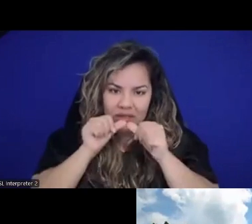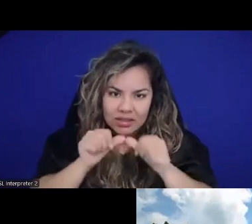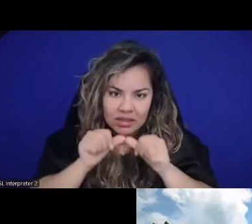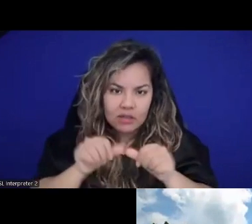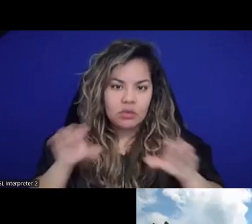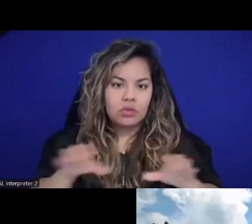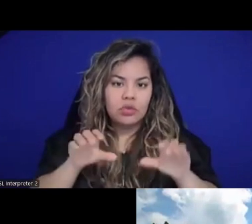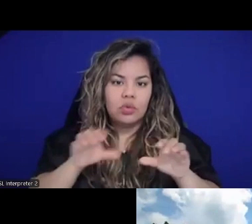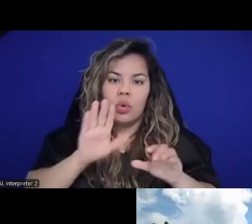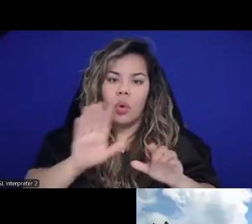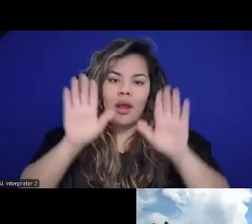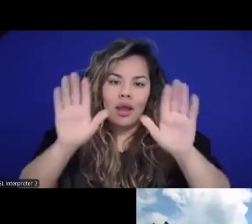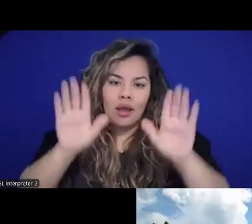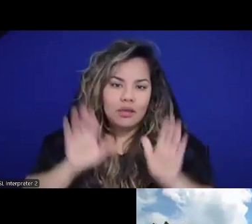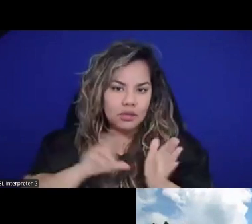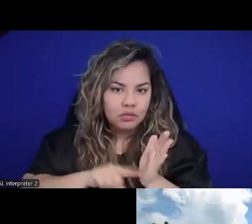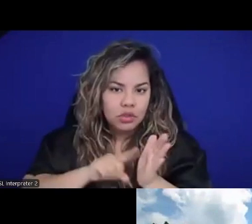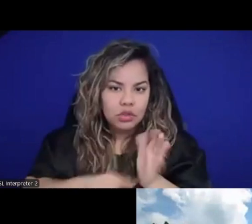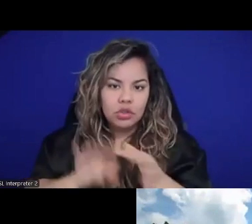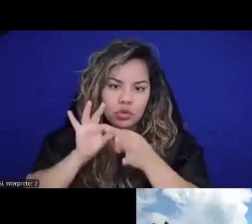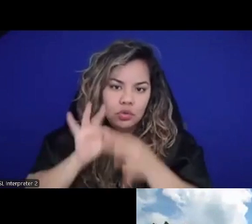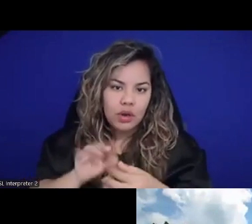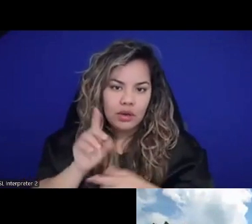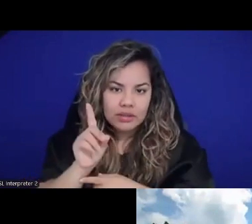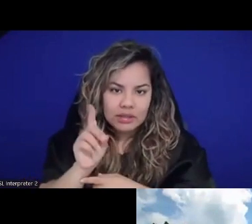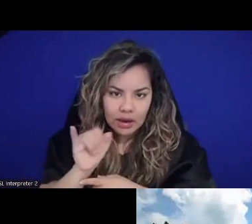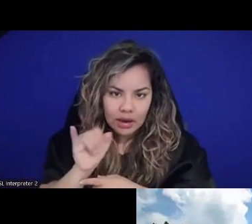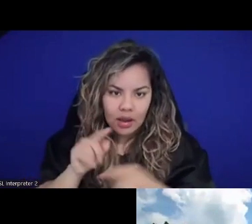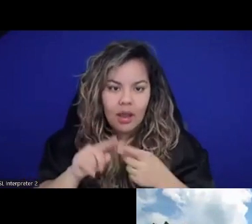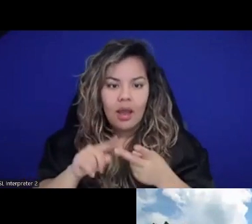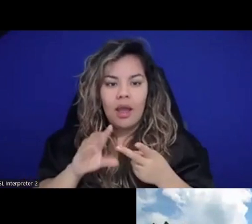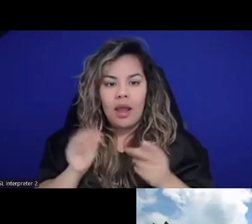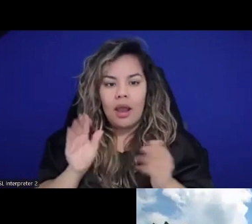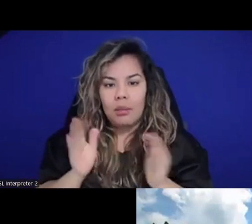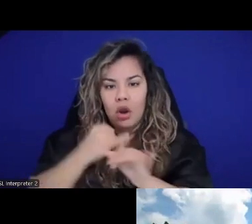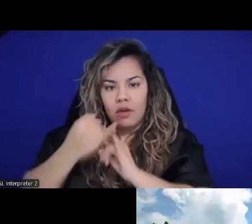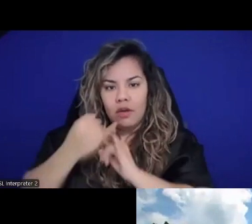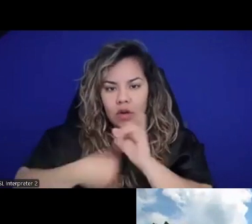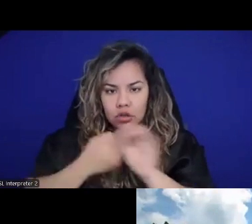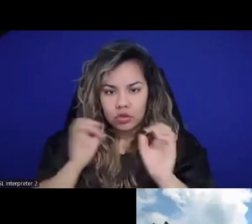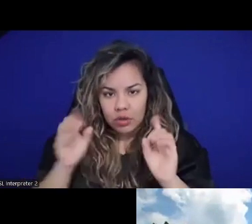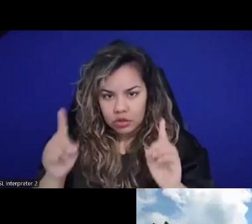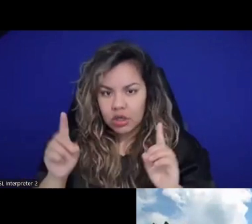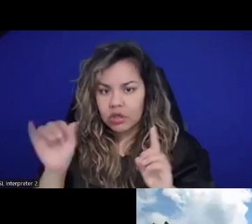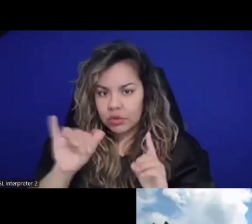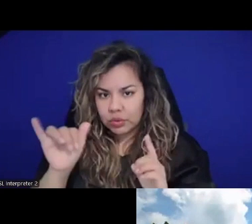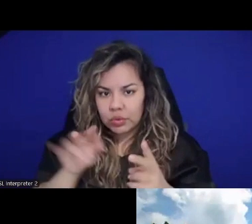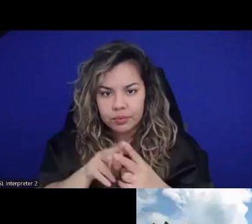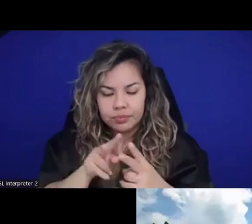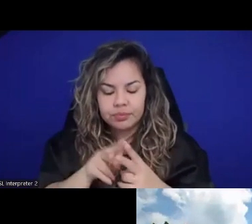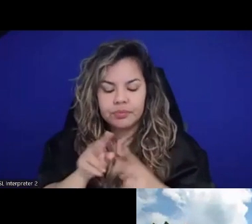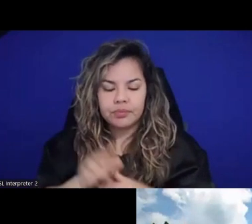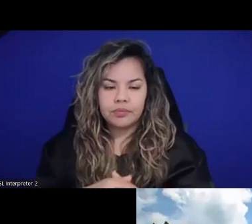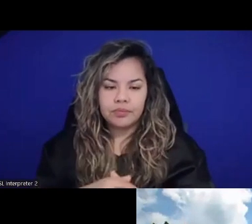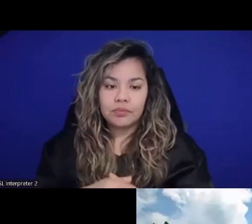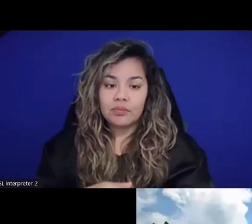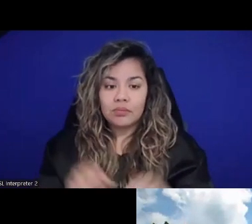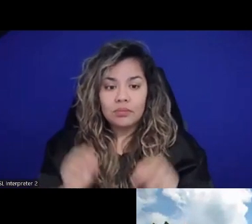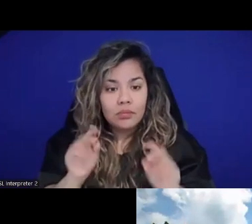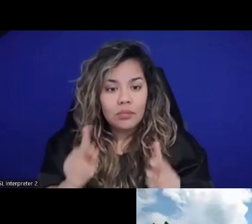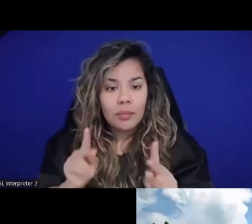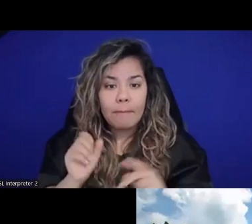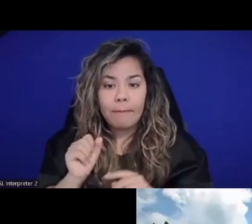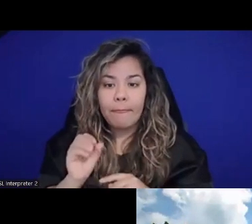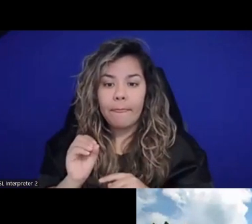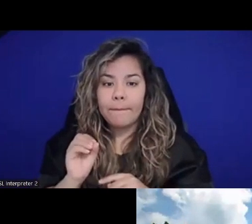around DI and comparative international education. Okay, so so the next set